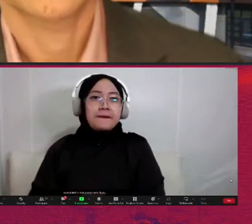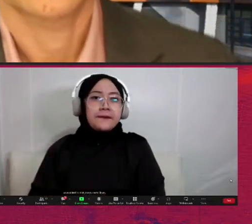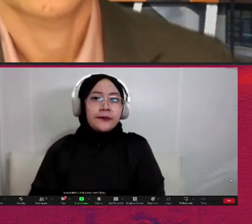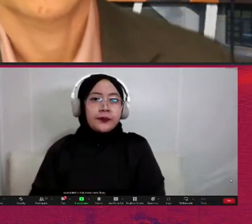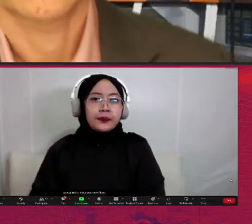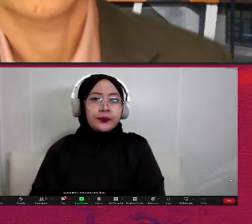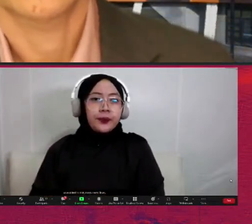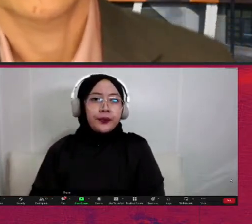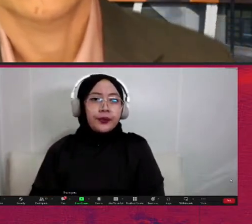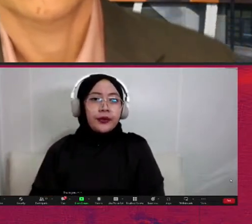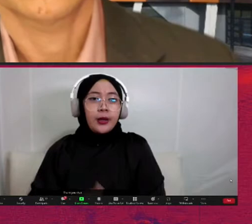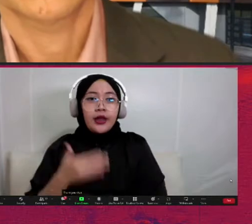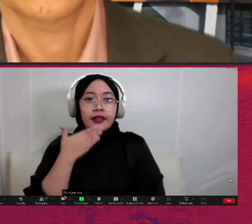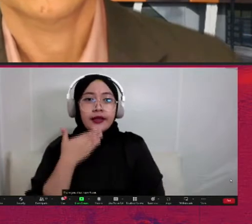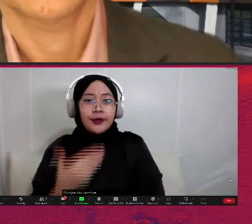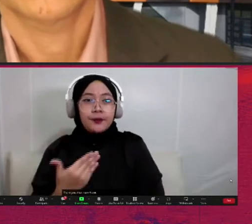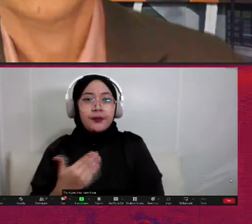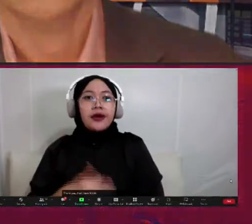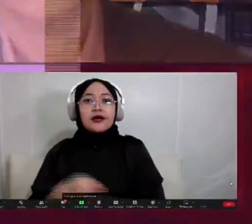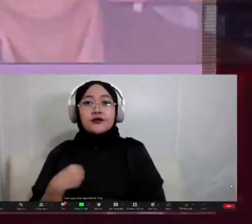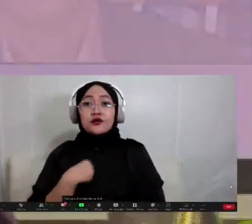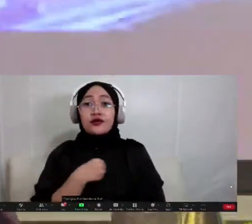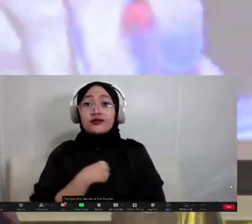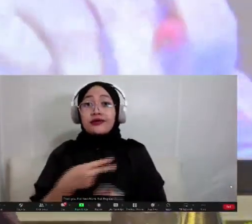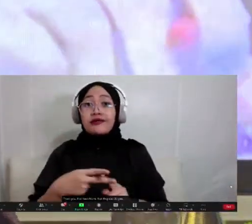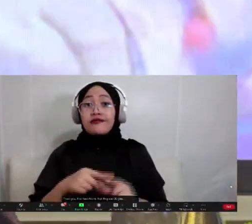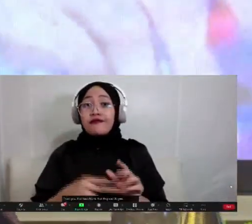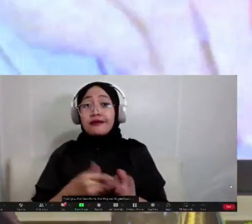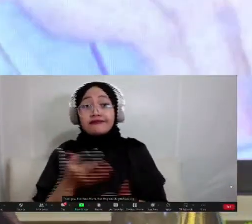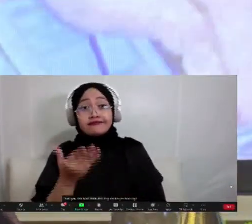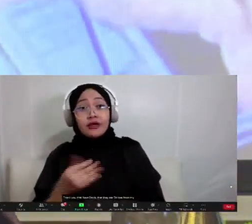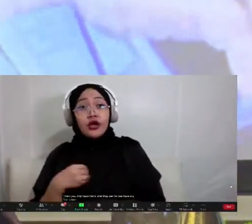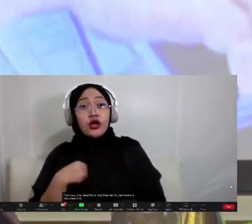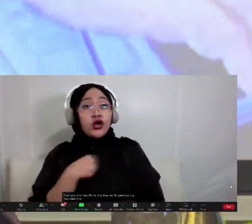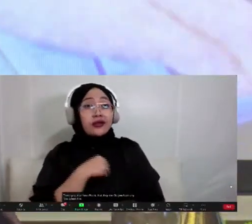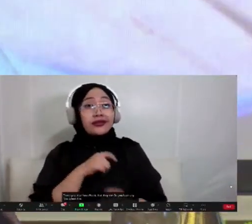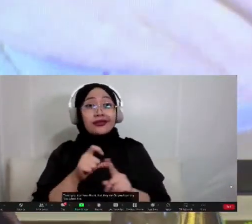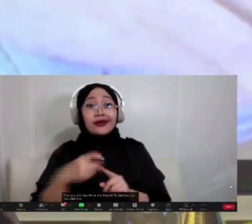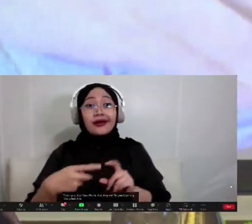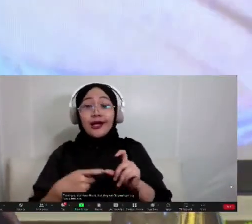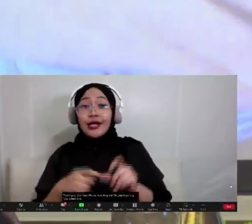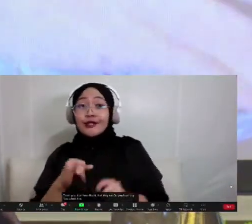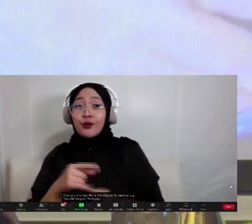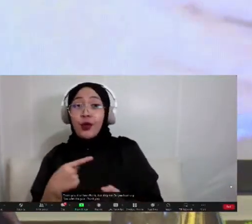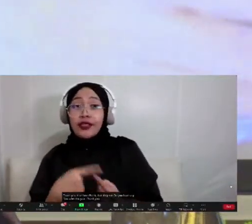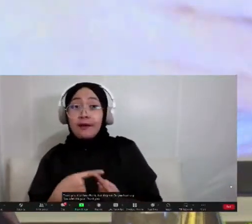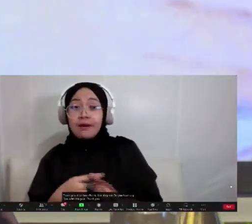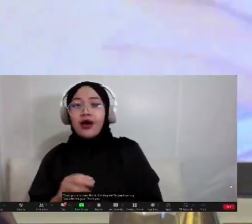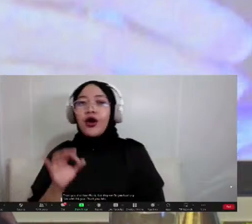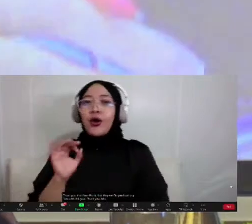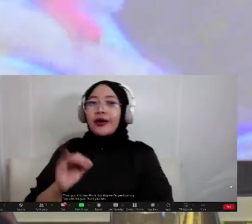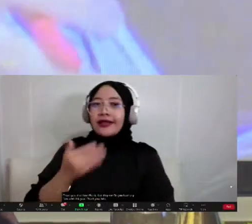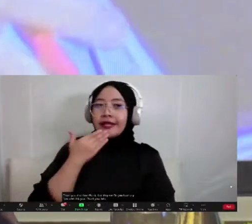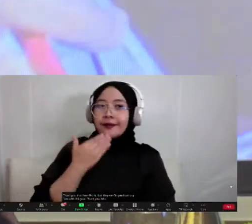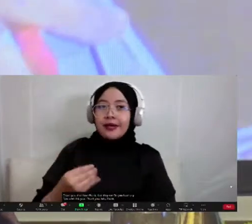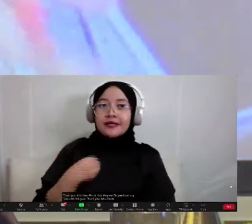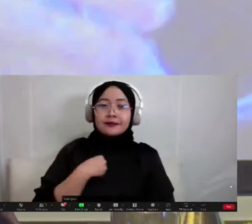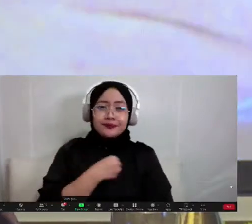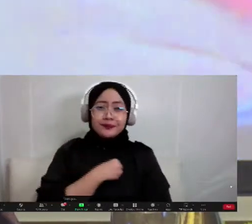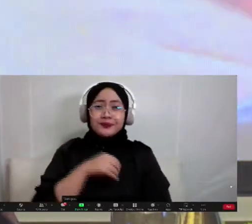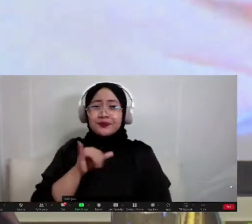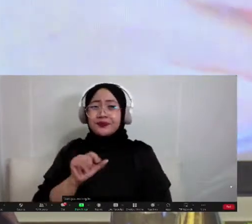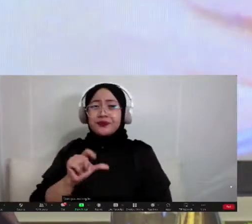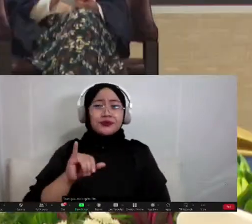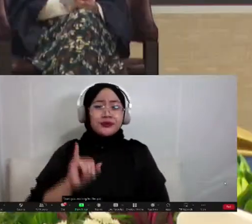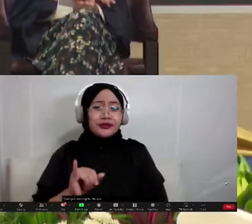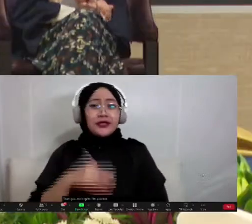Thank you, Dr. Frank. Dr. Desi, do you have any take about this? Yeah, thank you, Dr. Yuli. Thank you, Bu Henning, for the